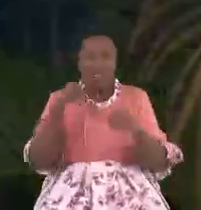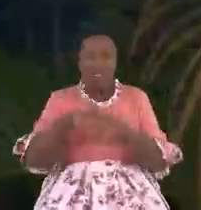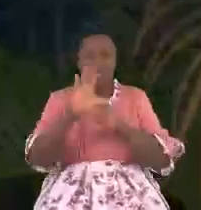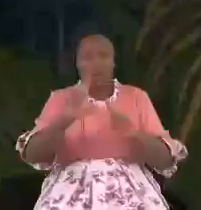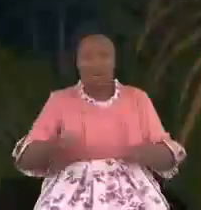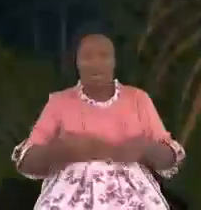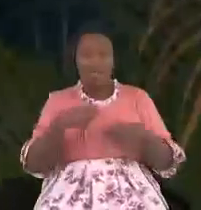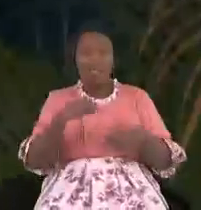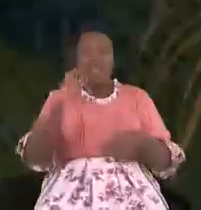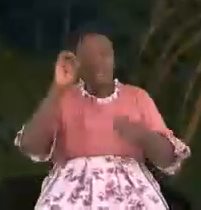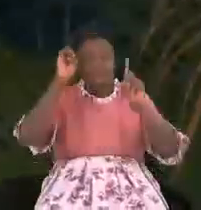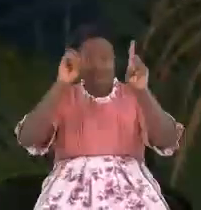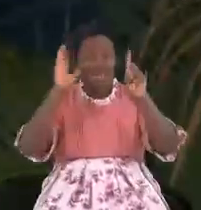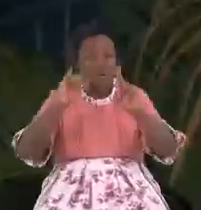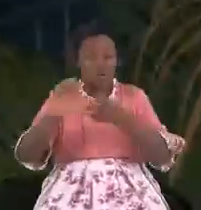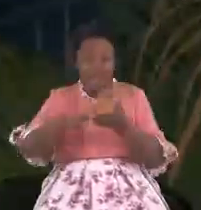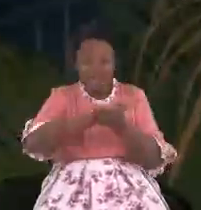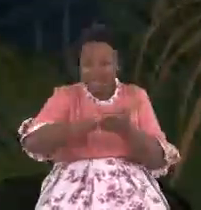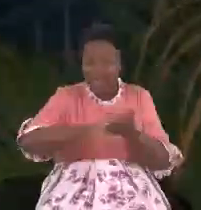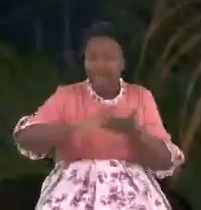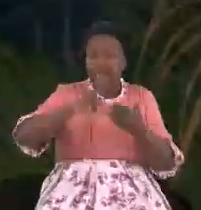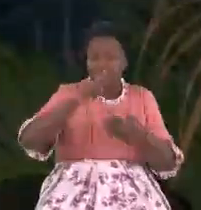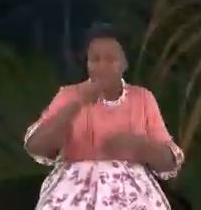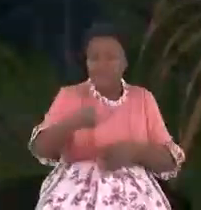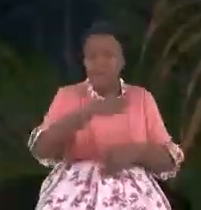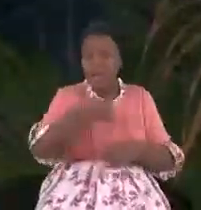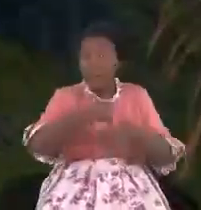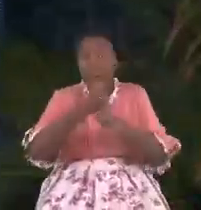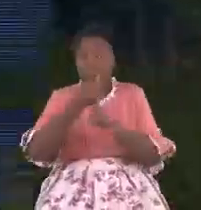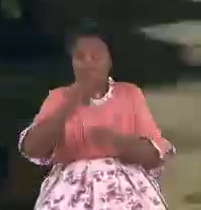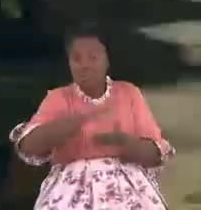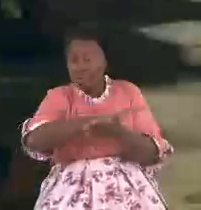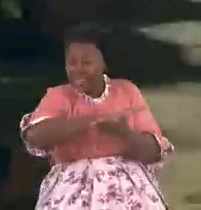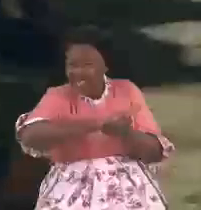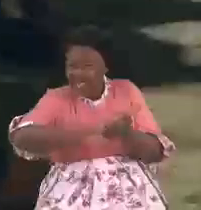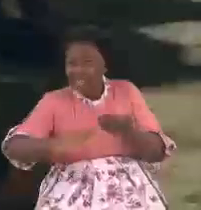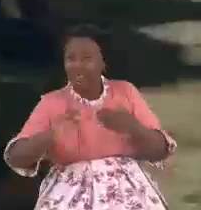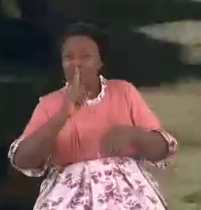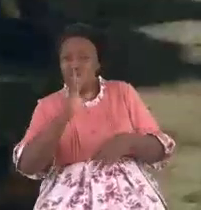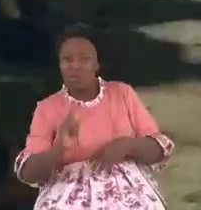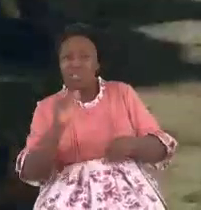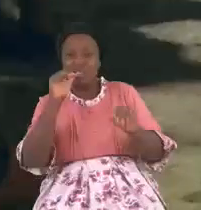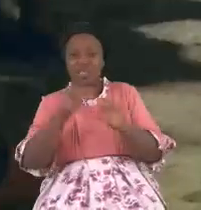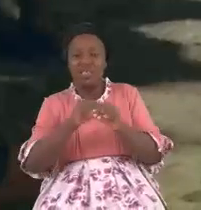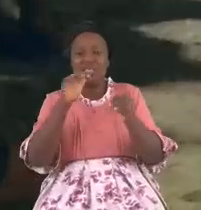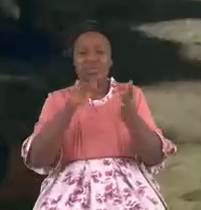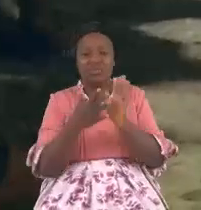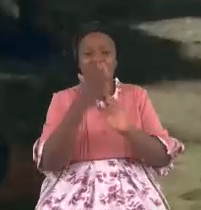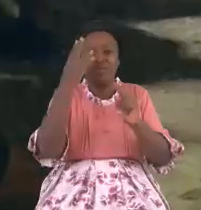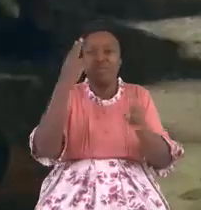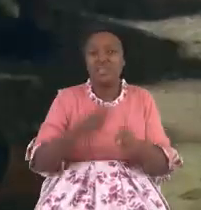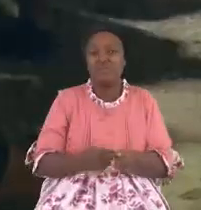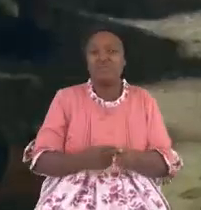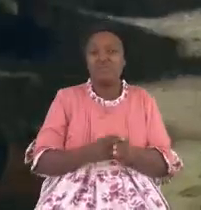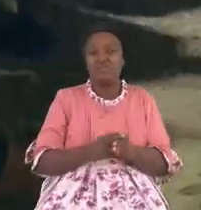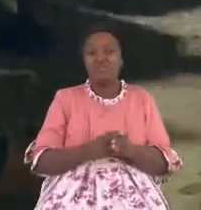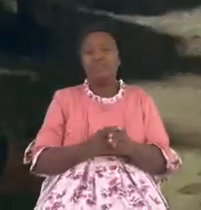will cleanse you and make you clean indeed in jesus name